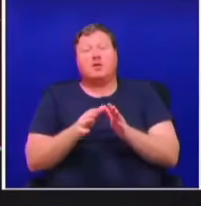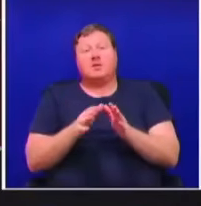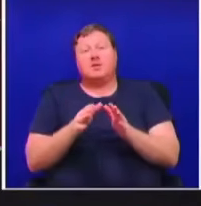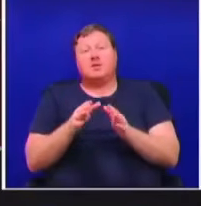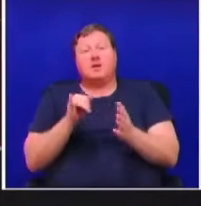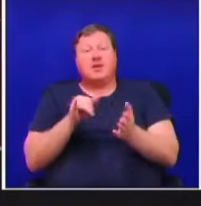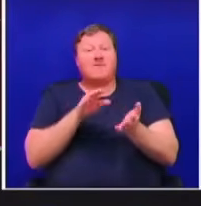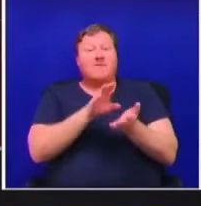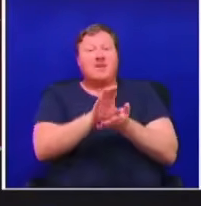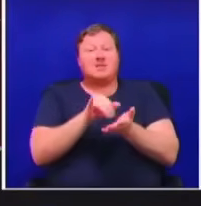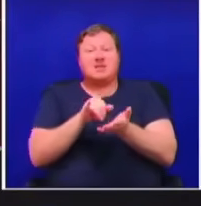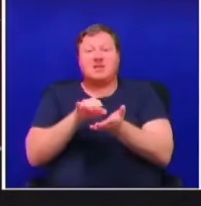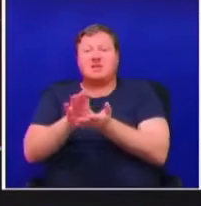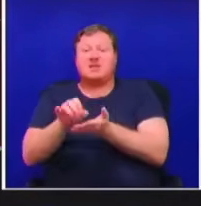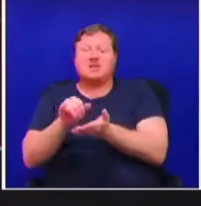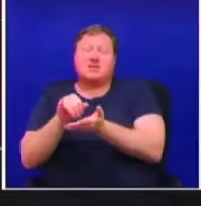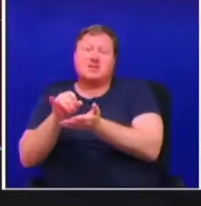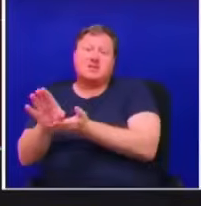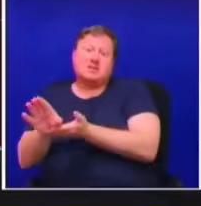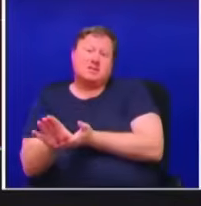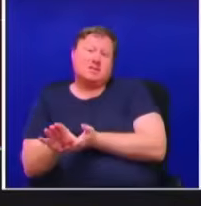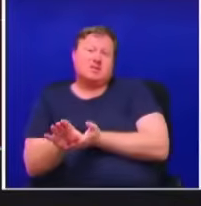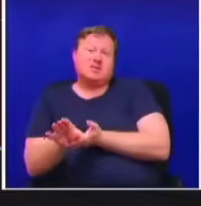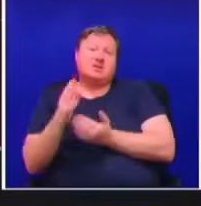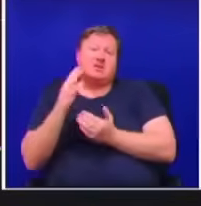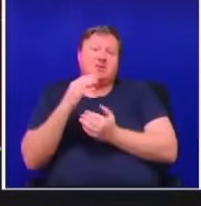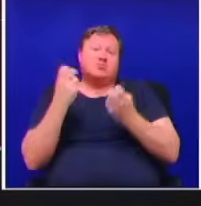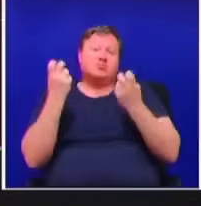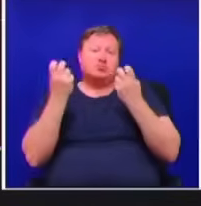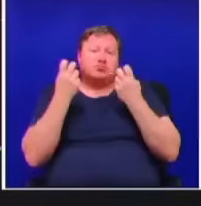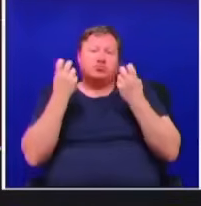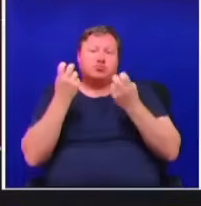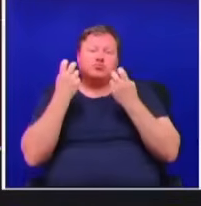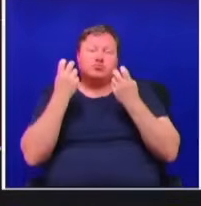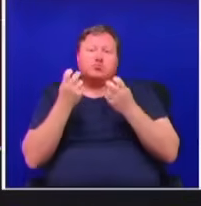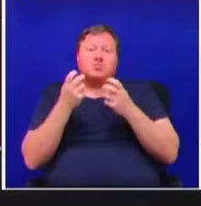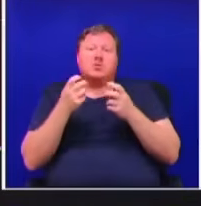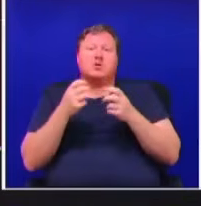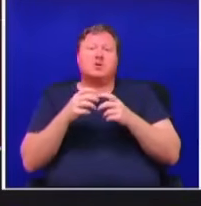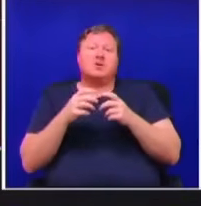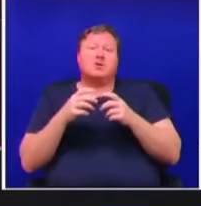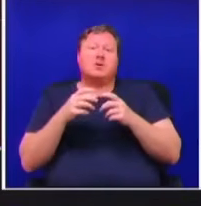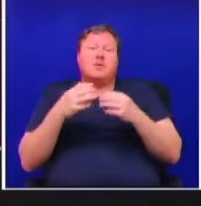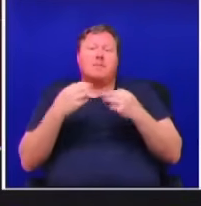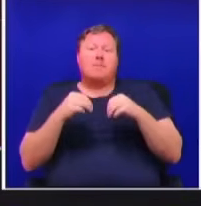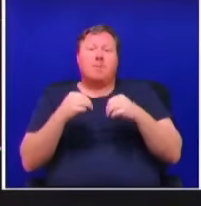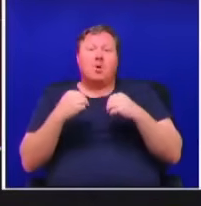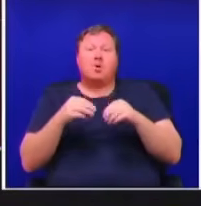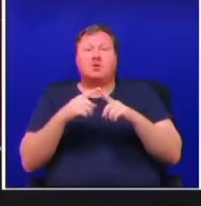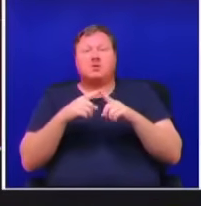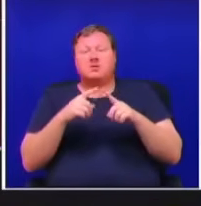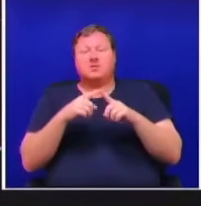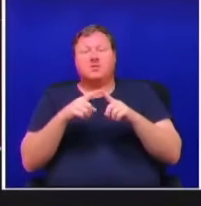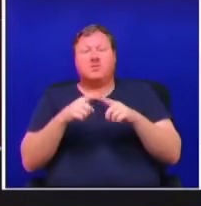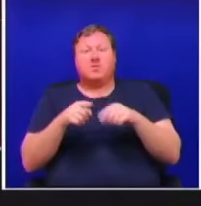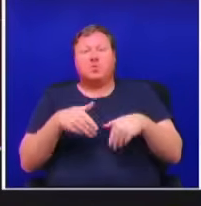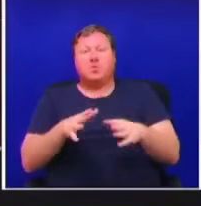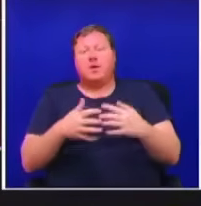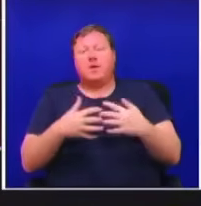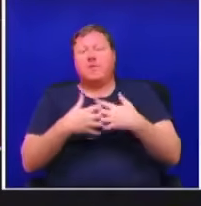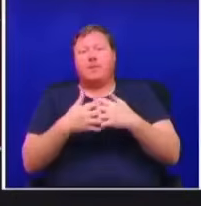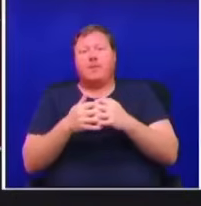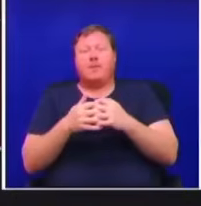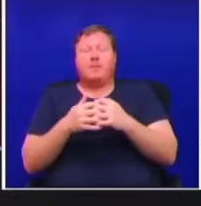investors also look out for to distinguish our market from many others. Our